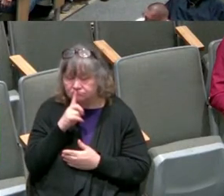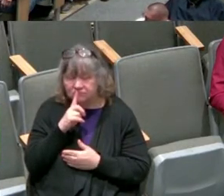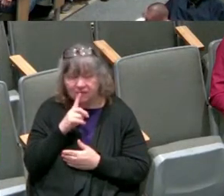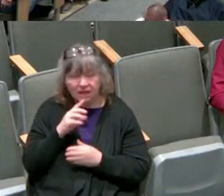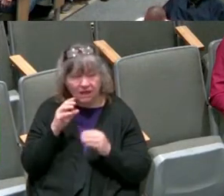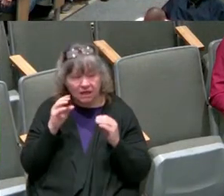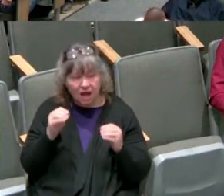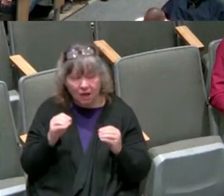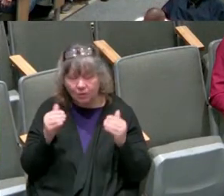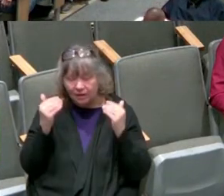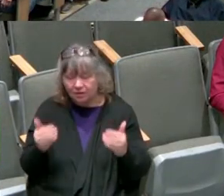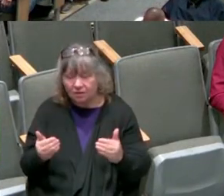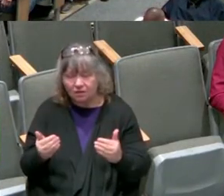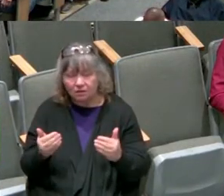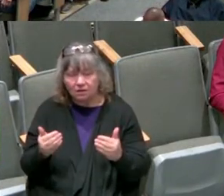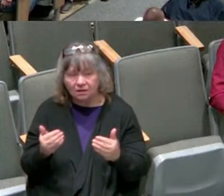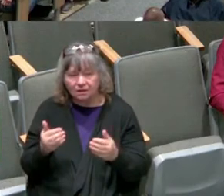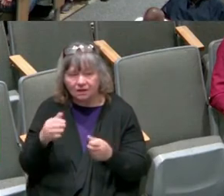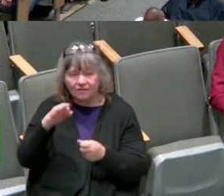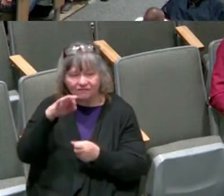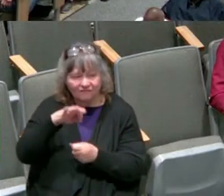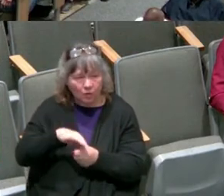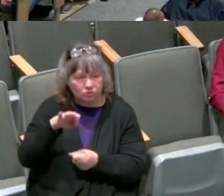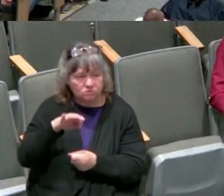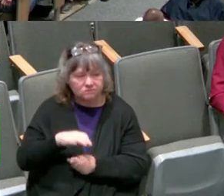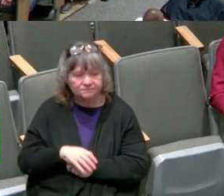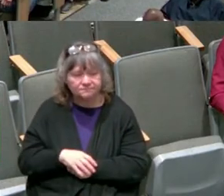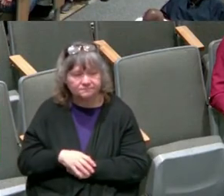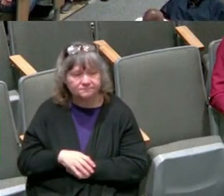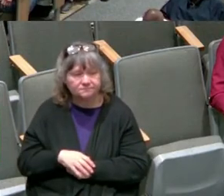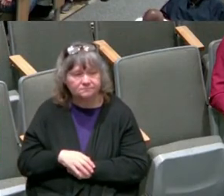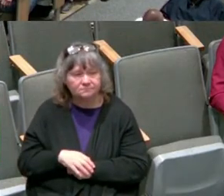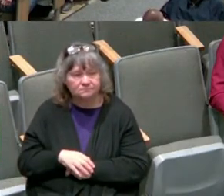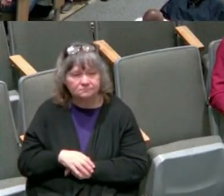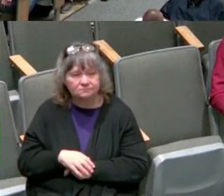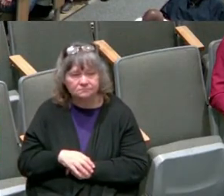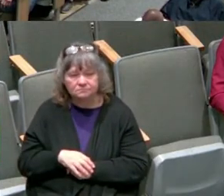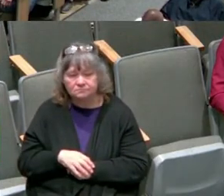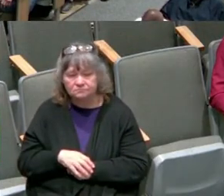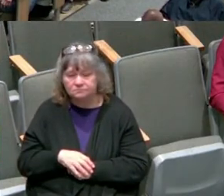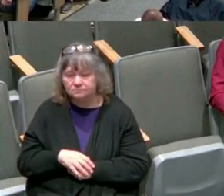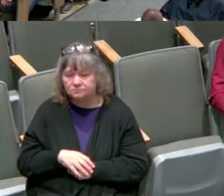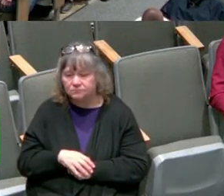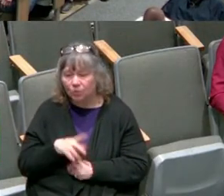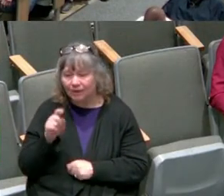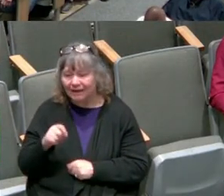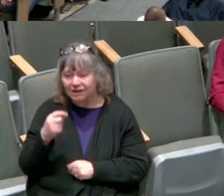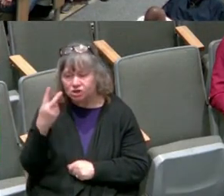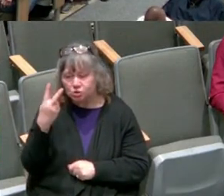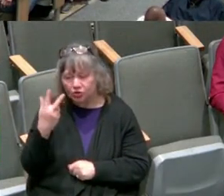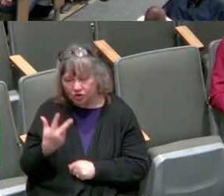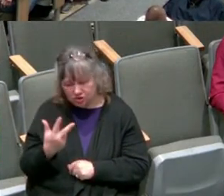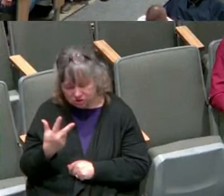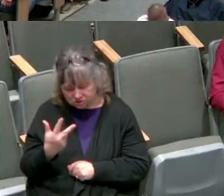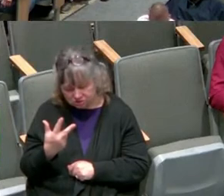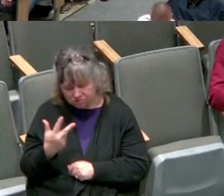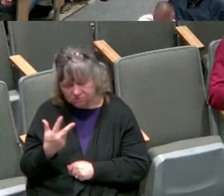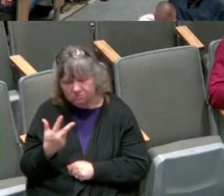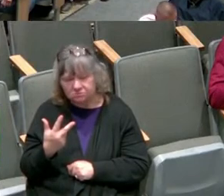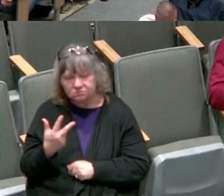seeing their nun will go to the vote we need two-thirds